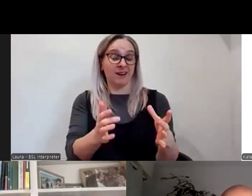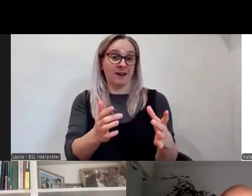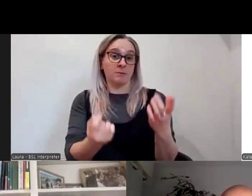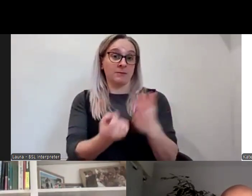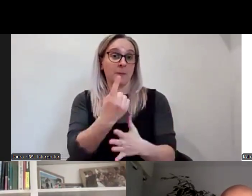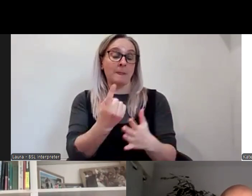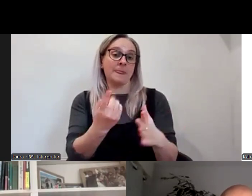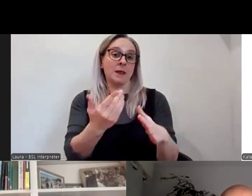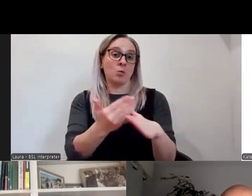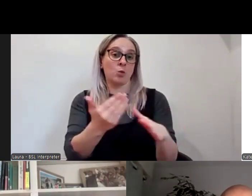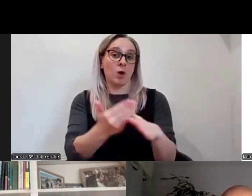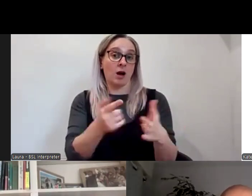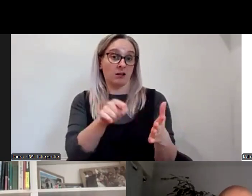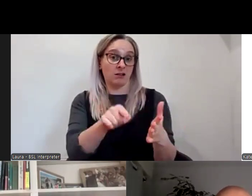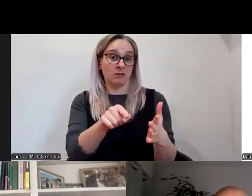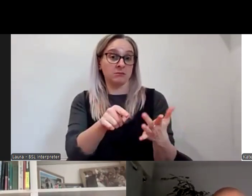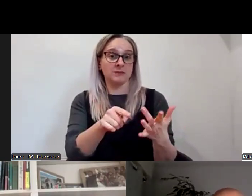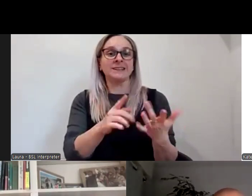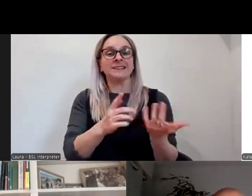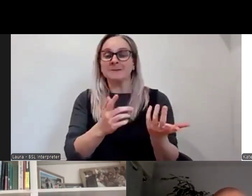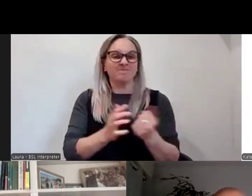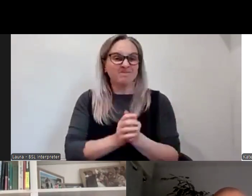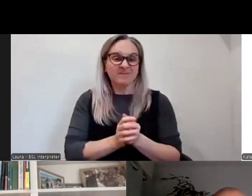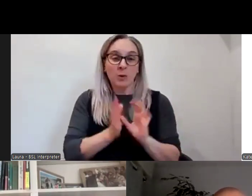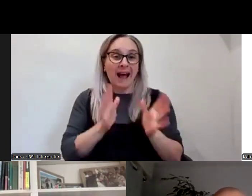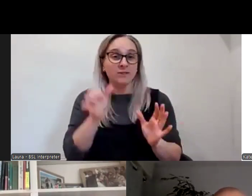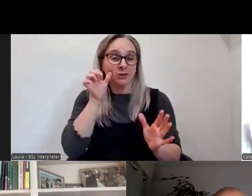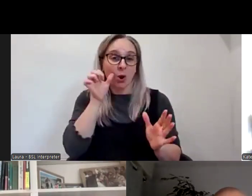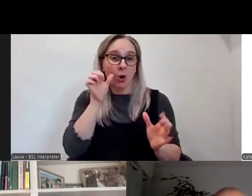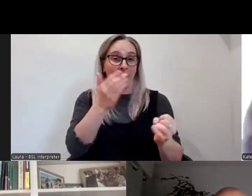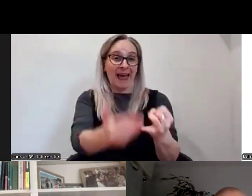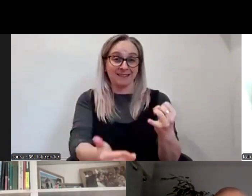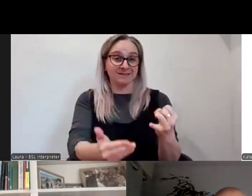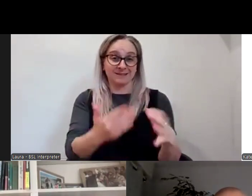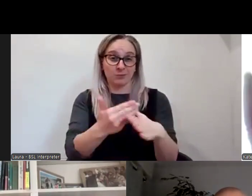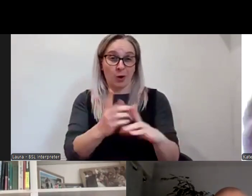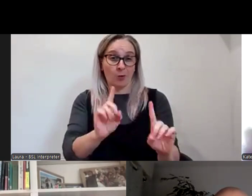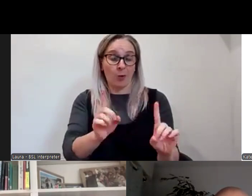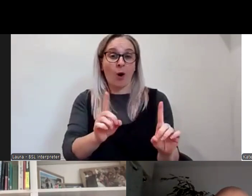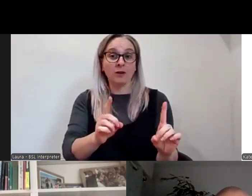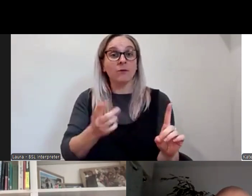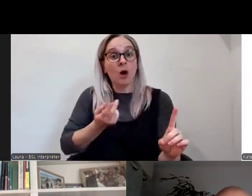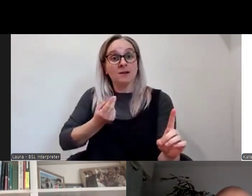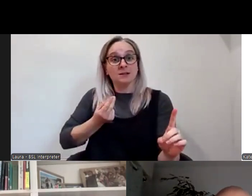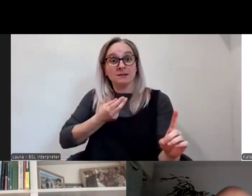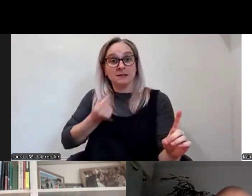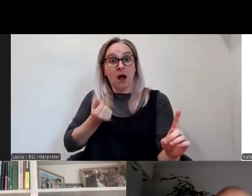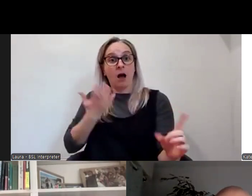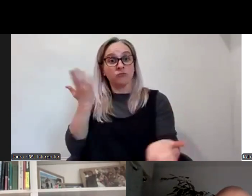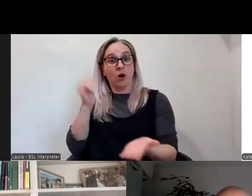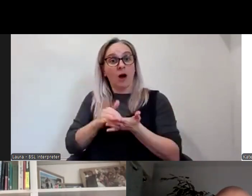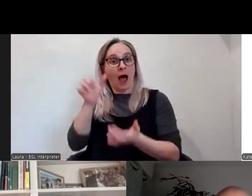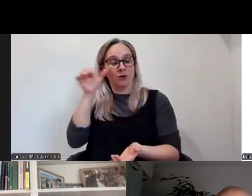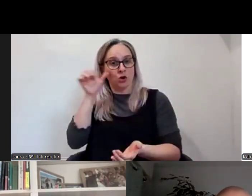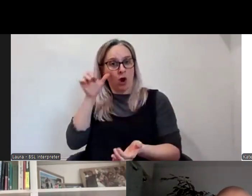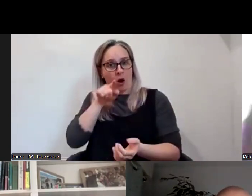really clear, that's what I want to do, I'm going to do that. For others, it may emerge, bubble up through what they're learning. I see